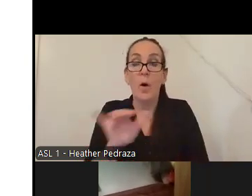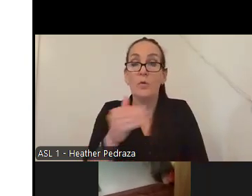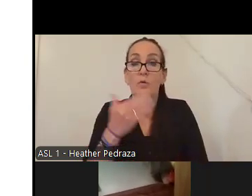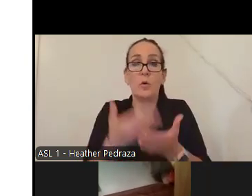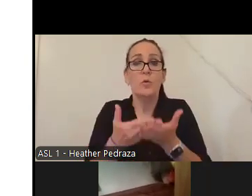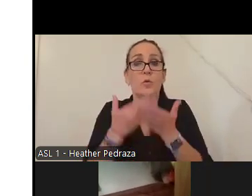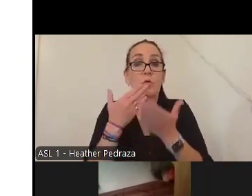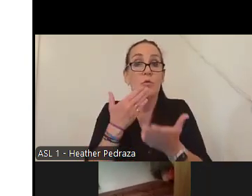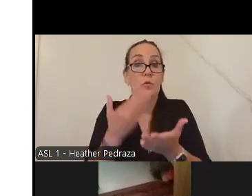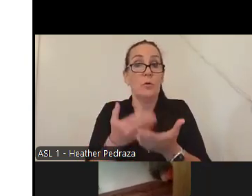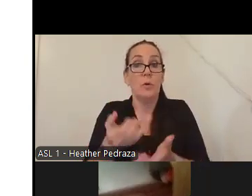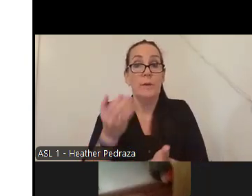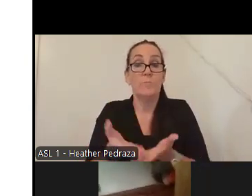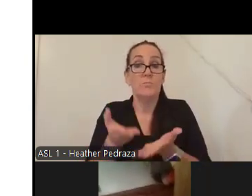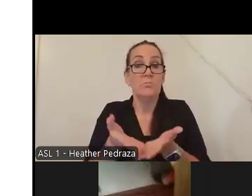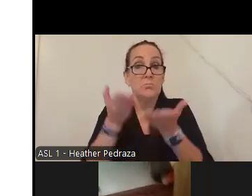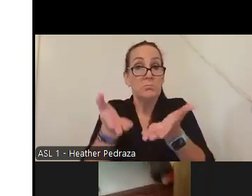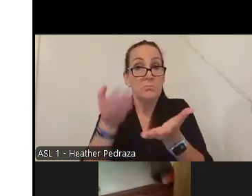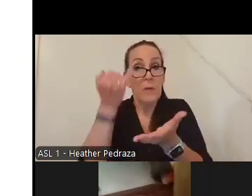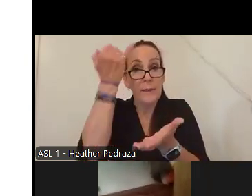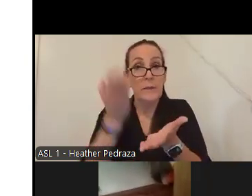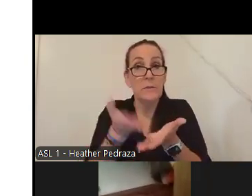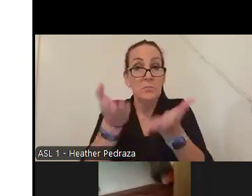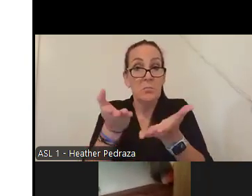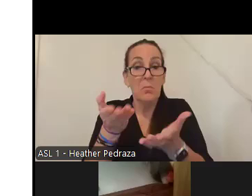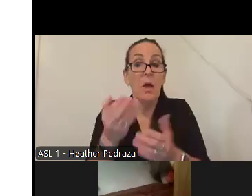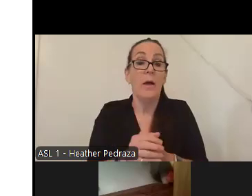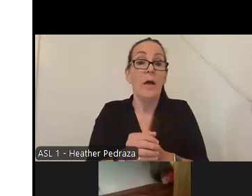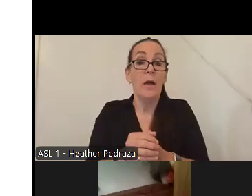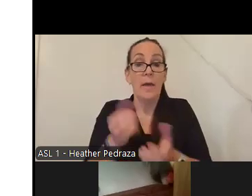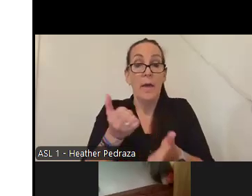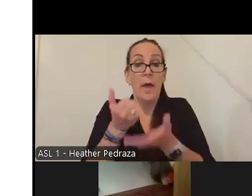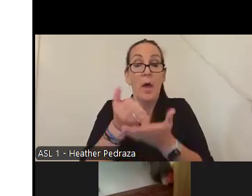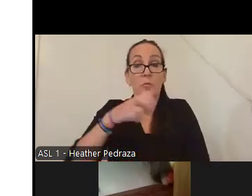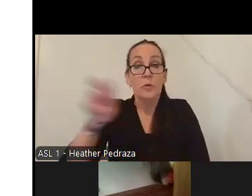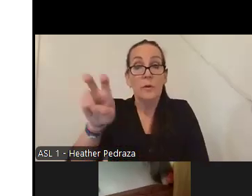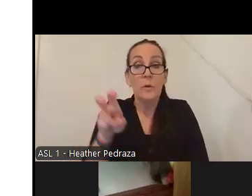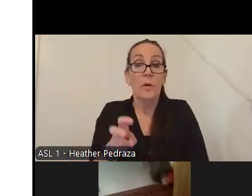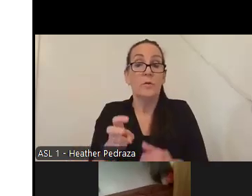and paratransit more coordinated and user-friendly,